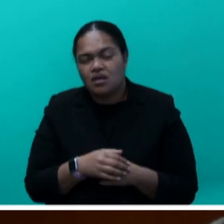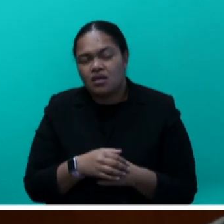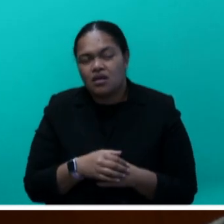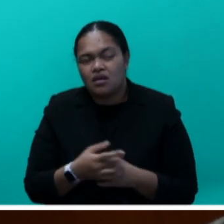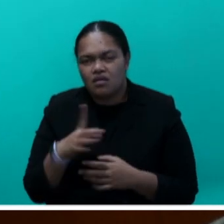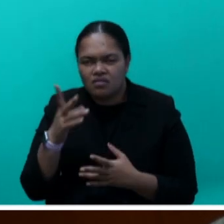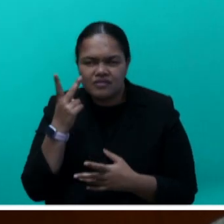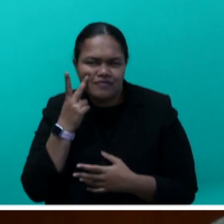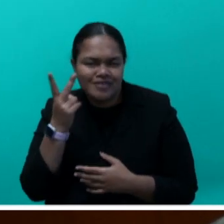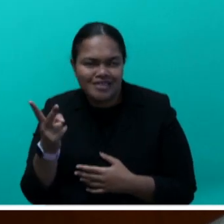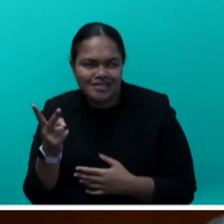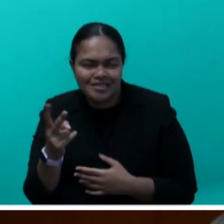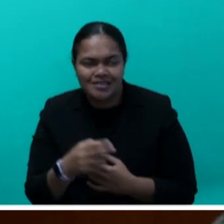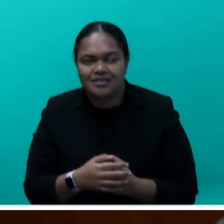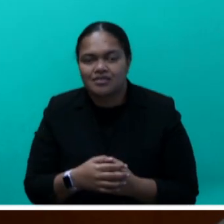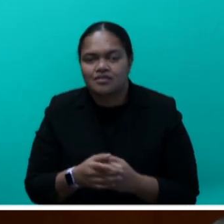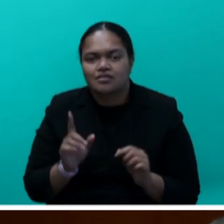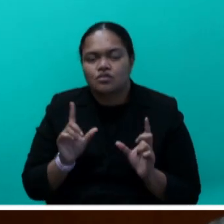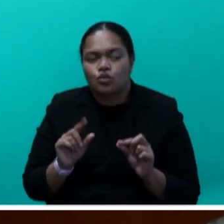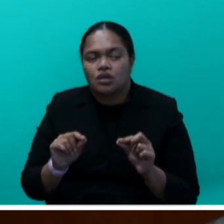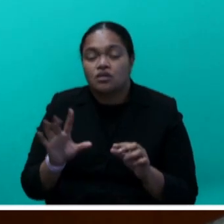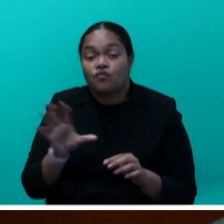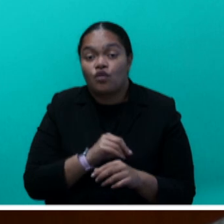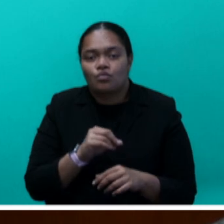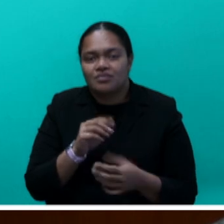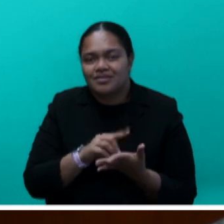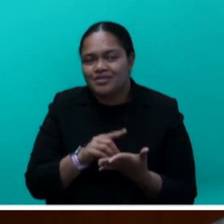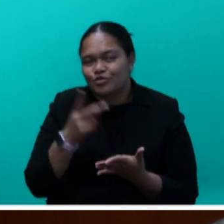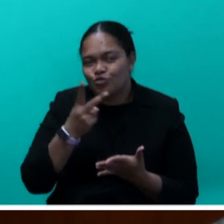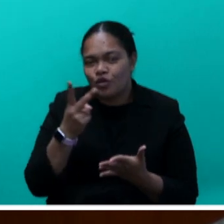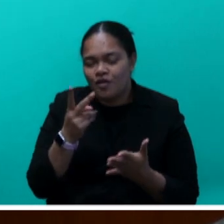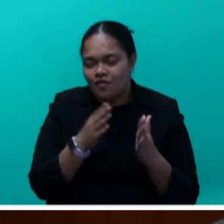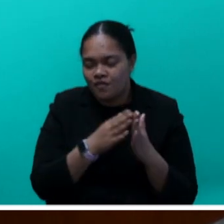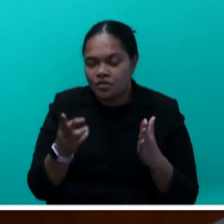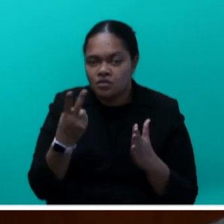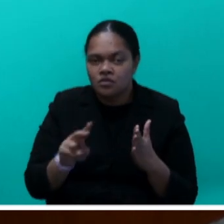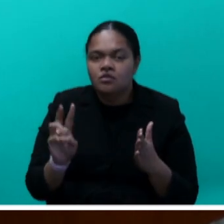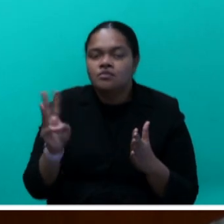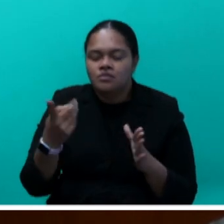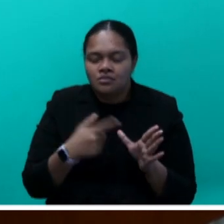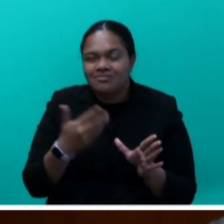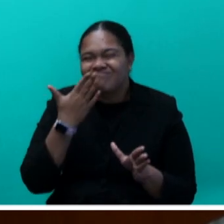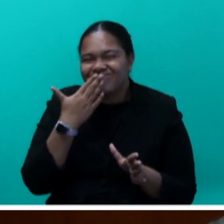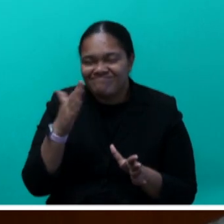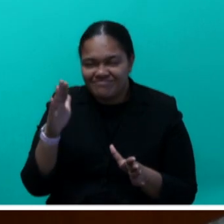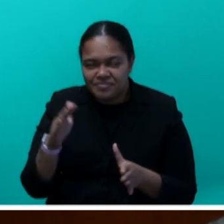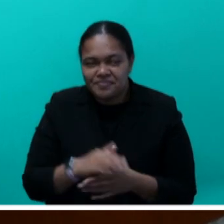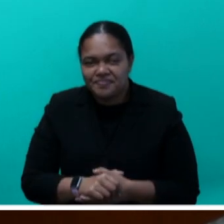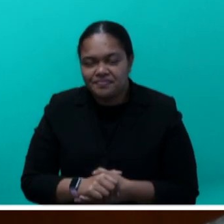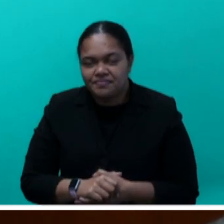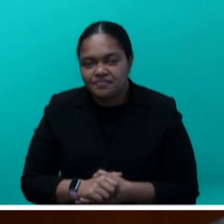visit to be conducted from the 12th to the 21st of August.